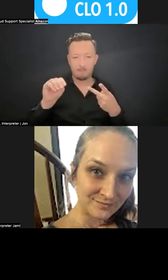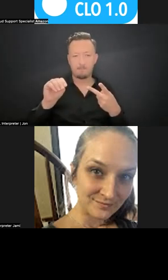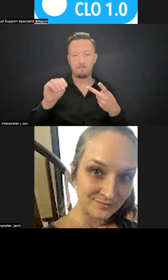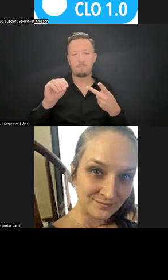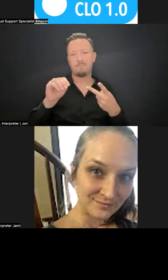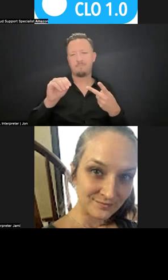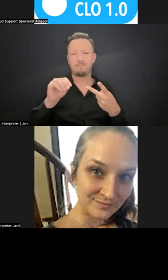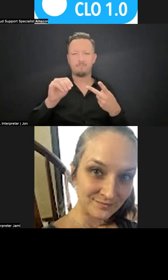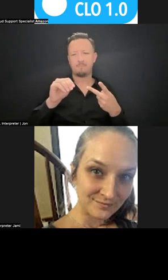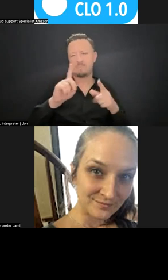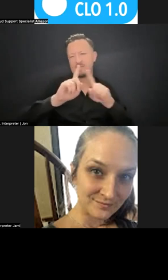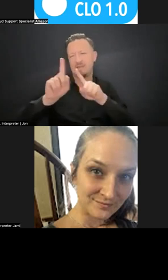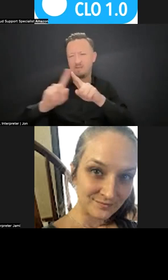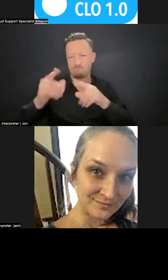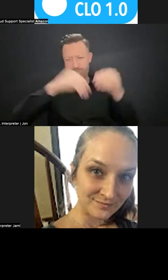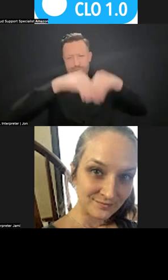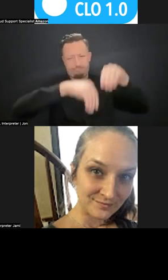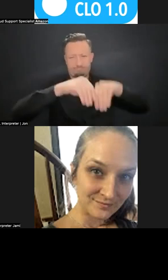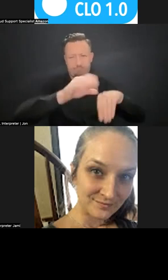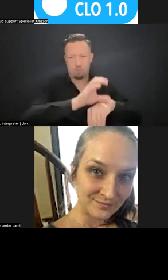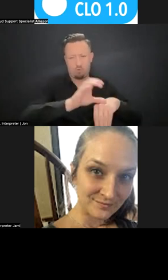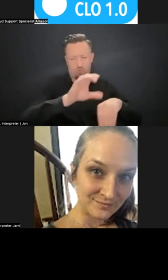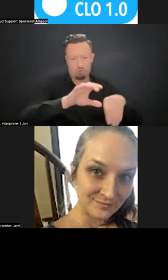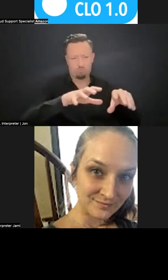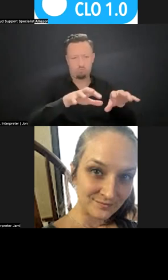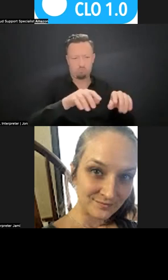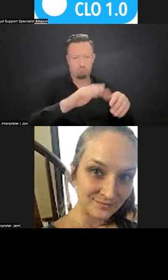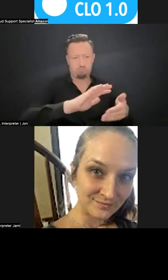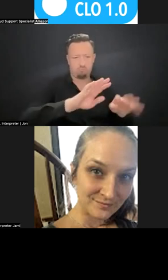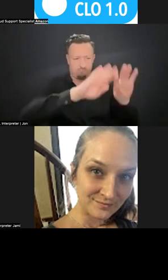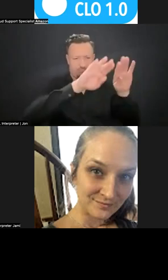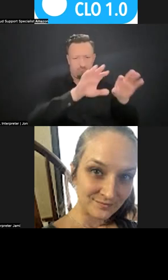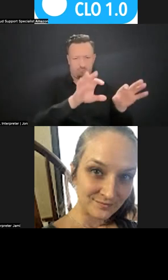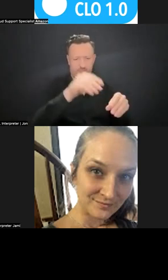and other settings defined on it, and